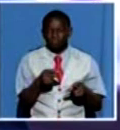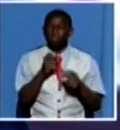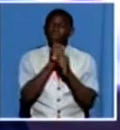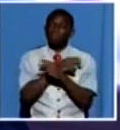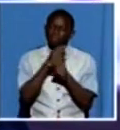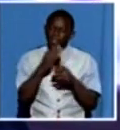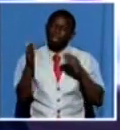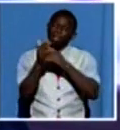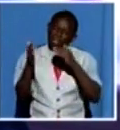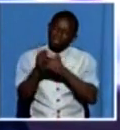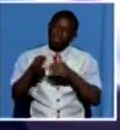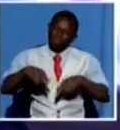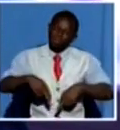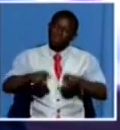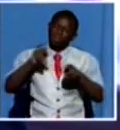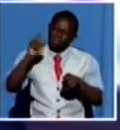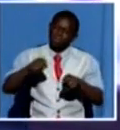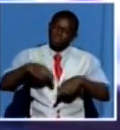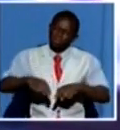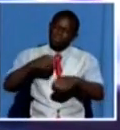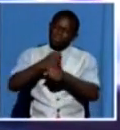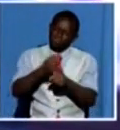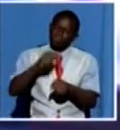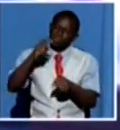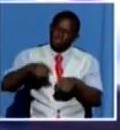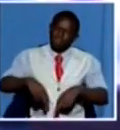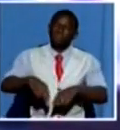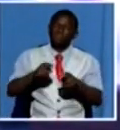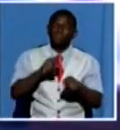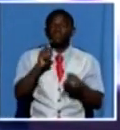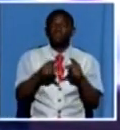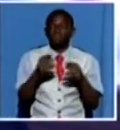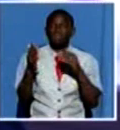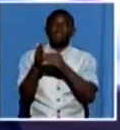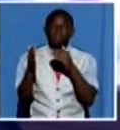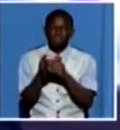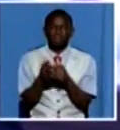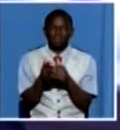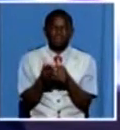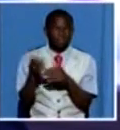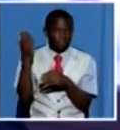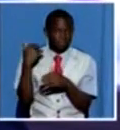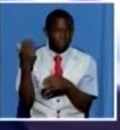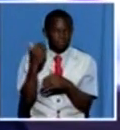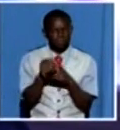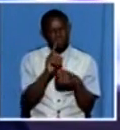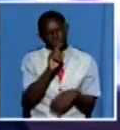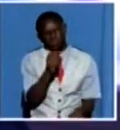MMD government in 2010-2011 to embark on the first program, which they were